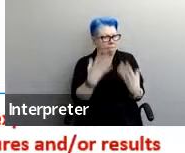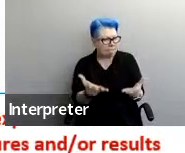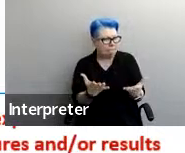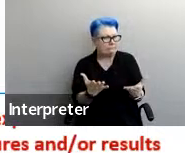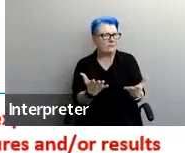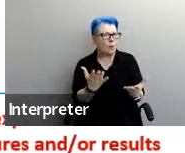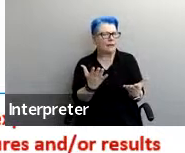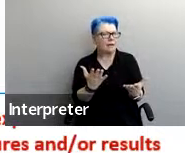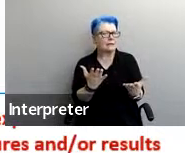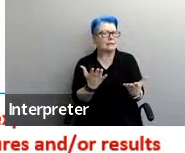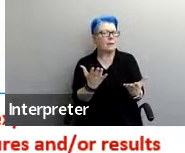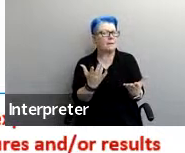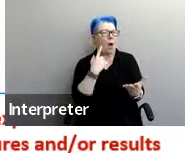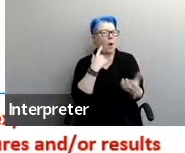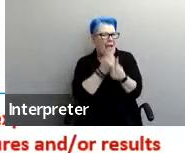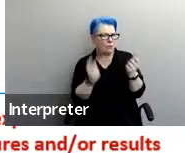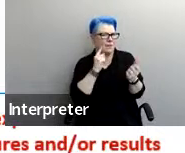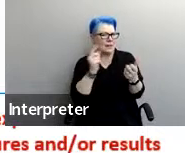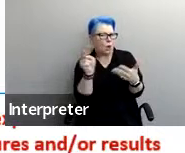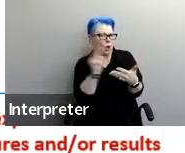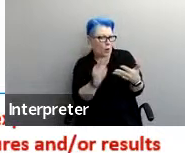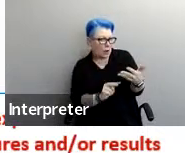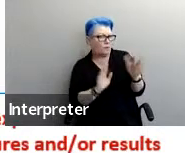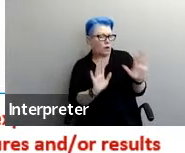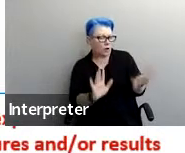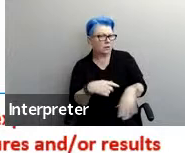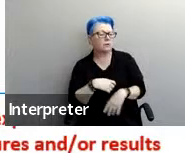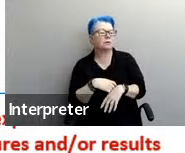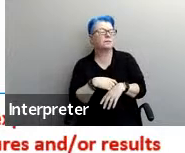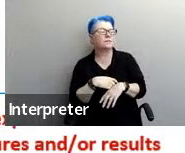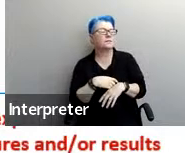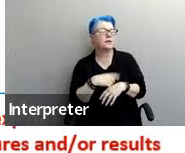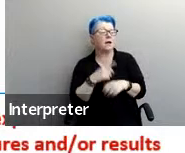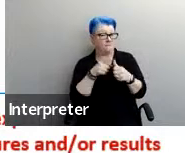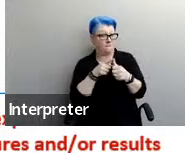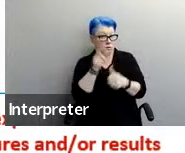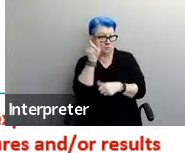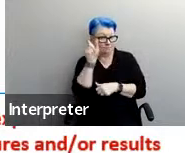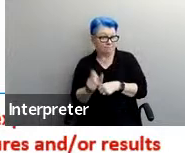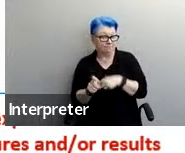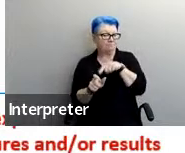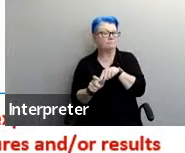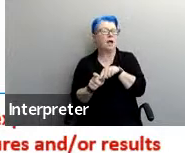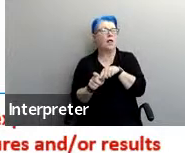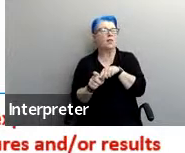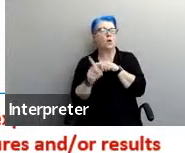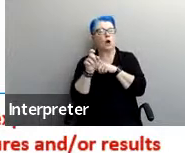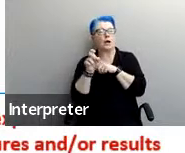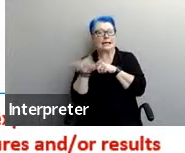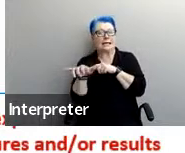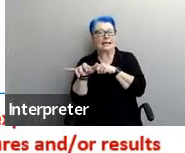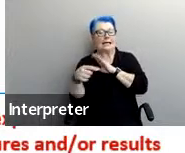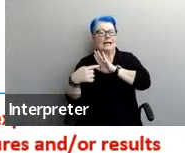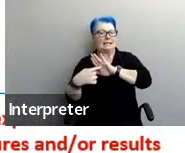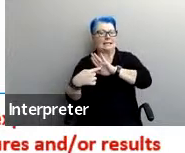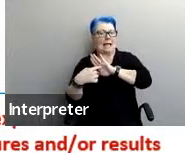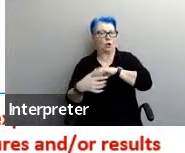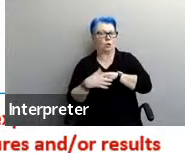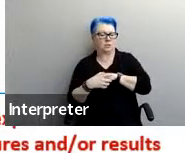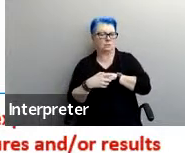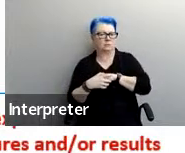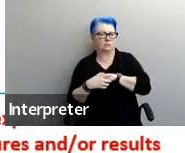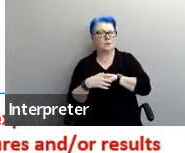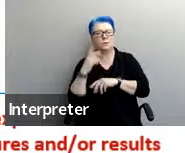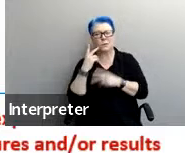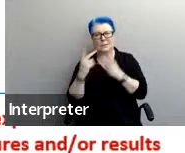you're looking at when you are reviewing a monitoring report. In the first column are our key indicators. What we have there